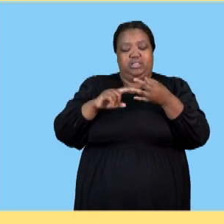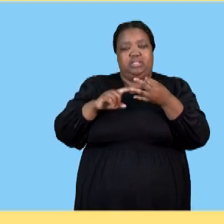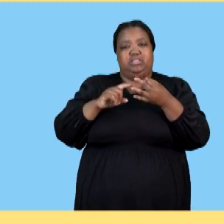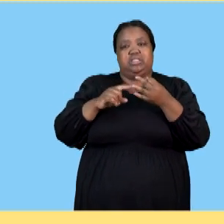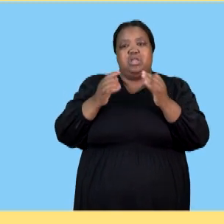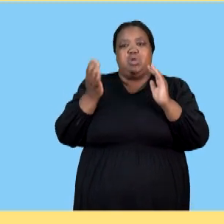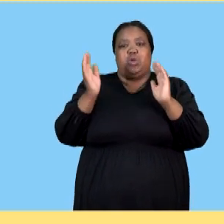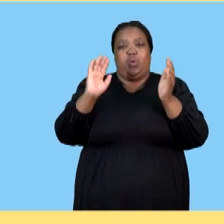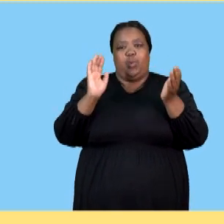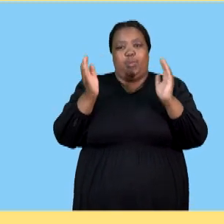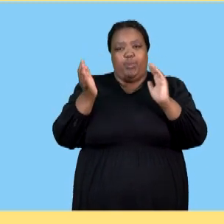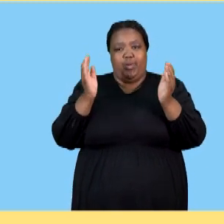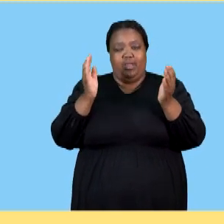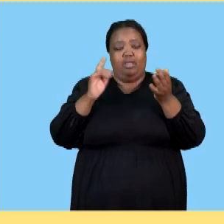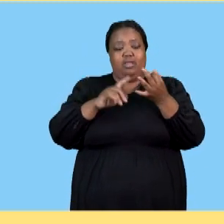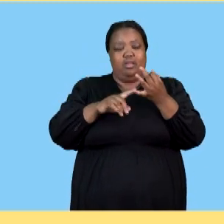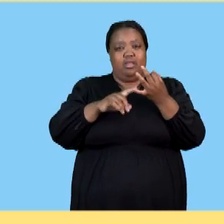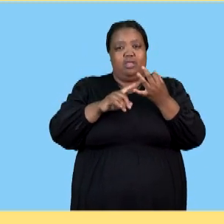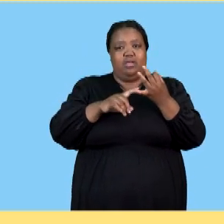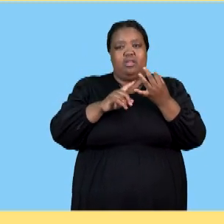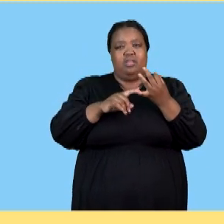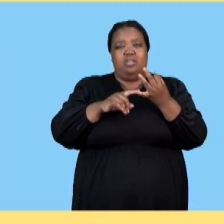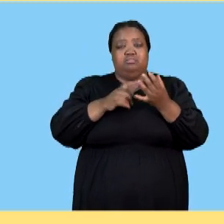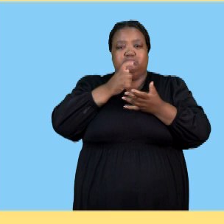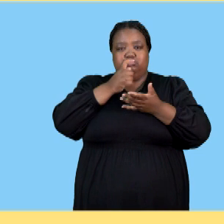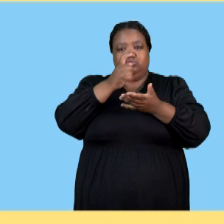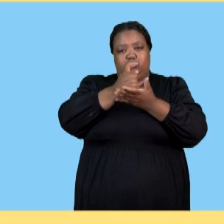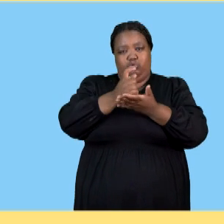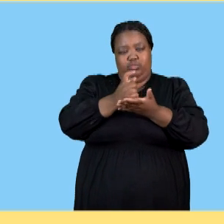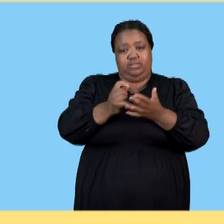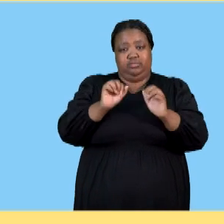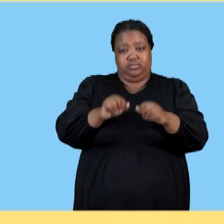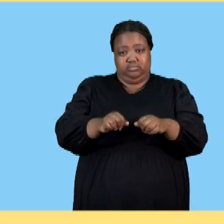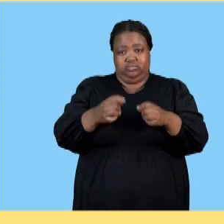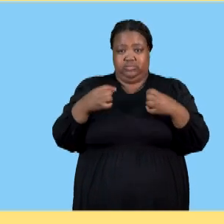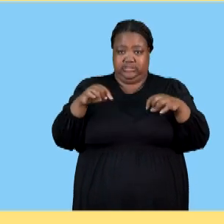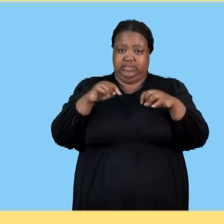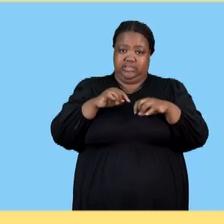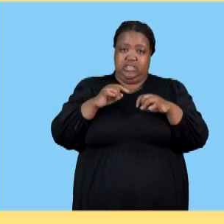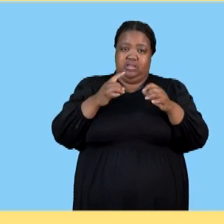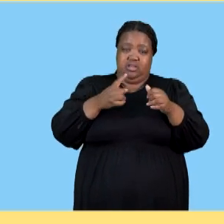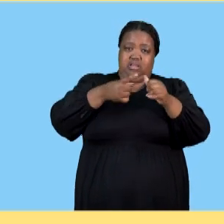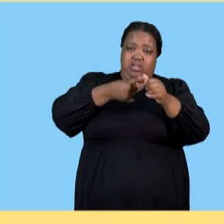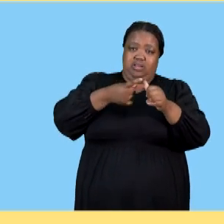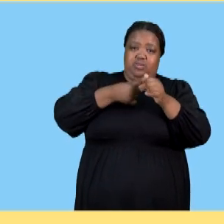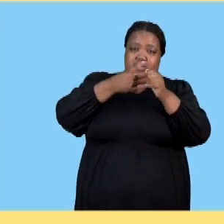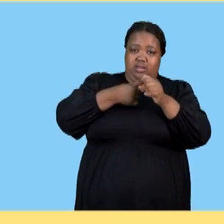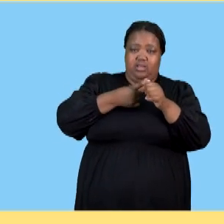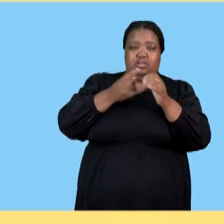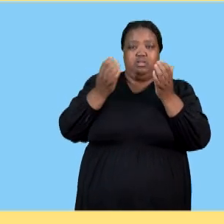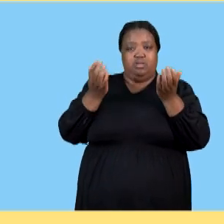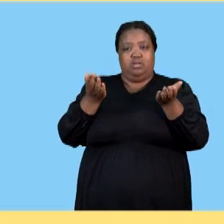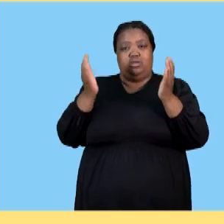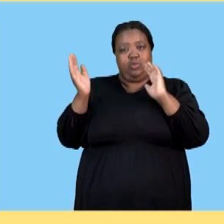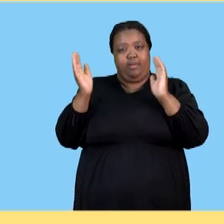we compare, and we comment. We calculate, we compare, and we